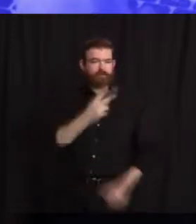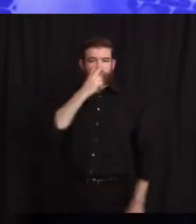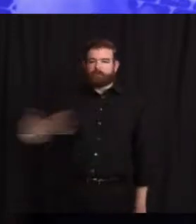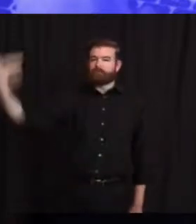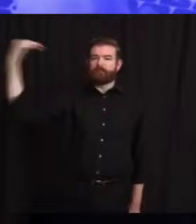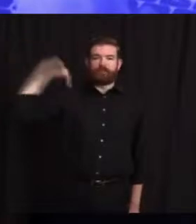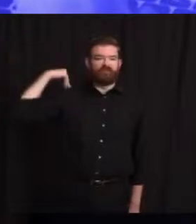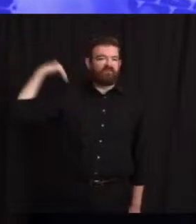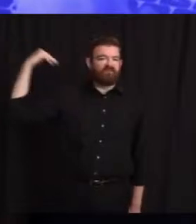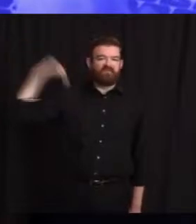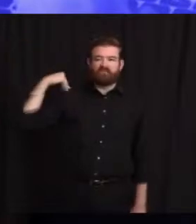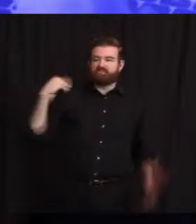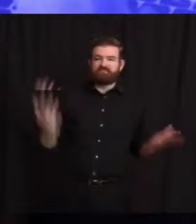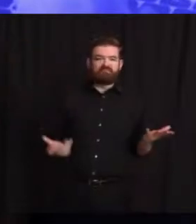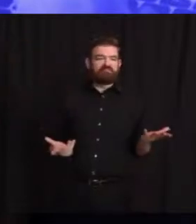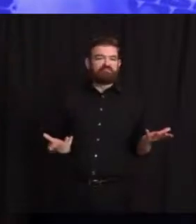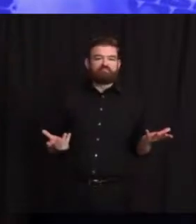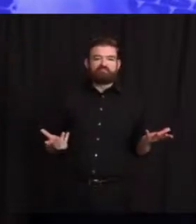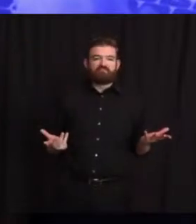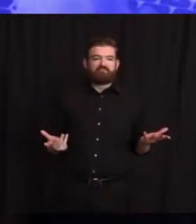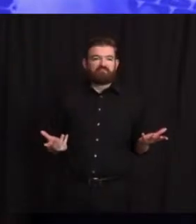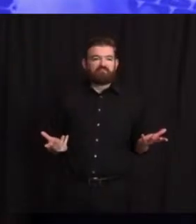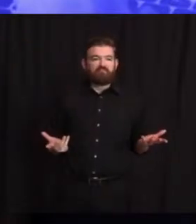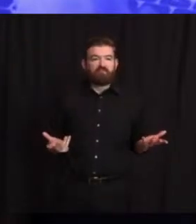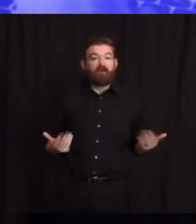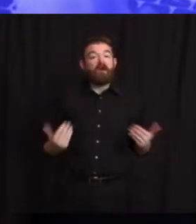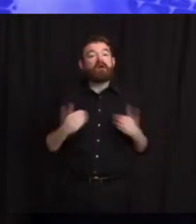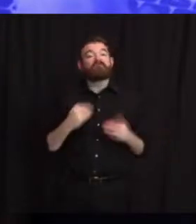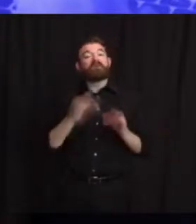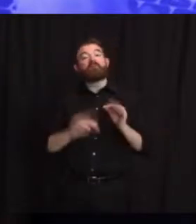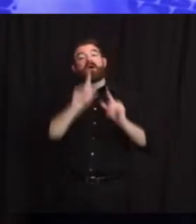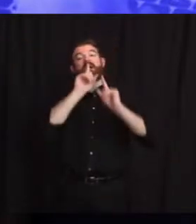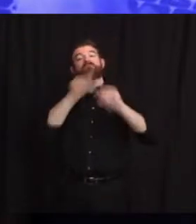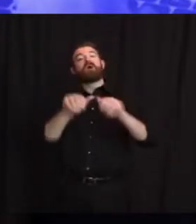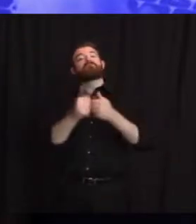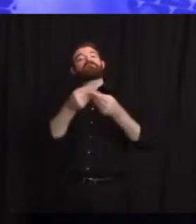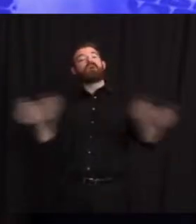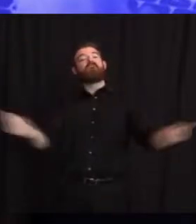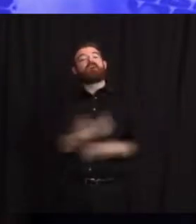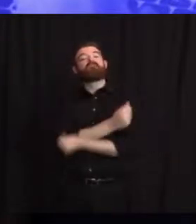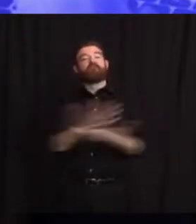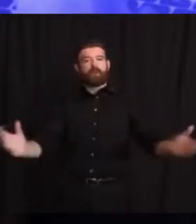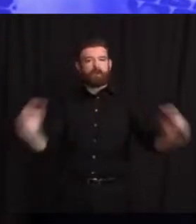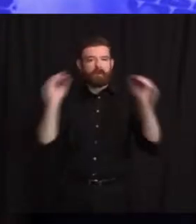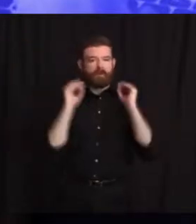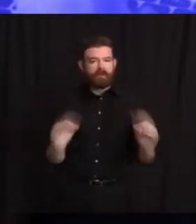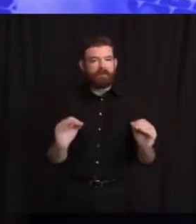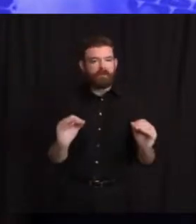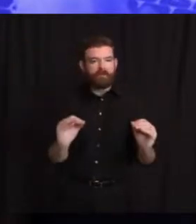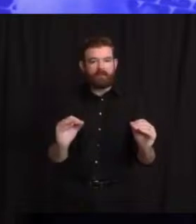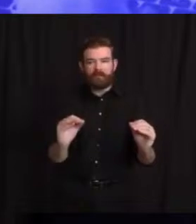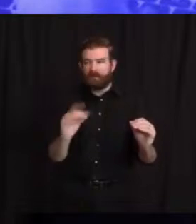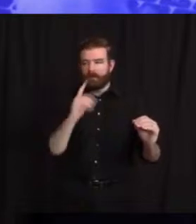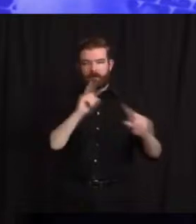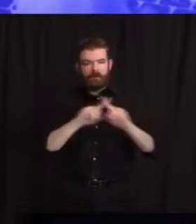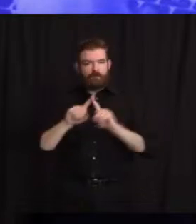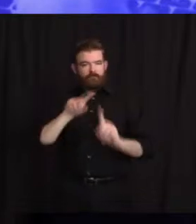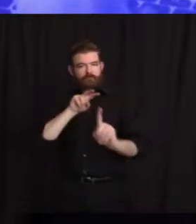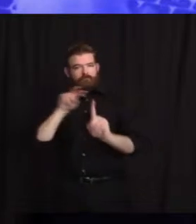isn't going to be one easy solution. We will need a multifaceted approach, and it's going to require some tough